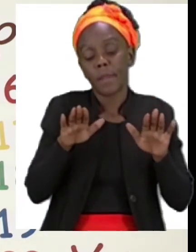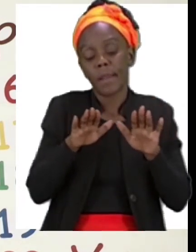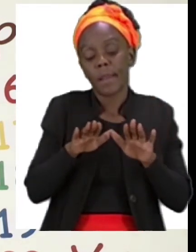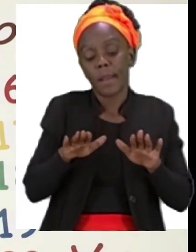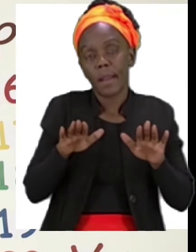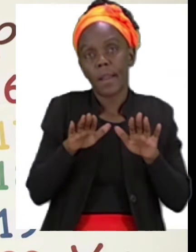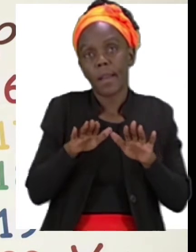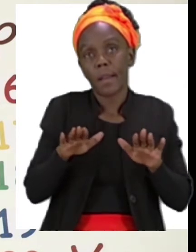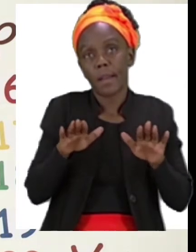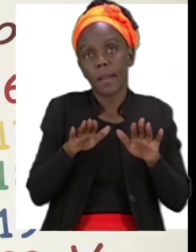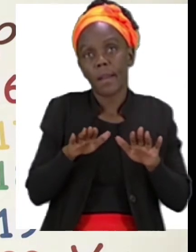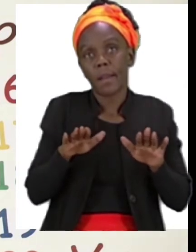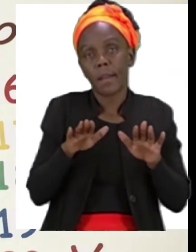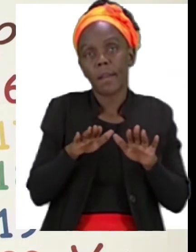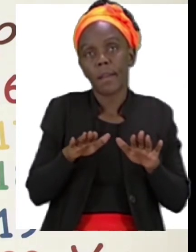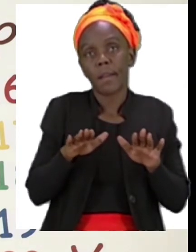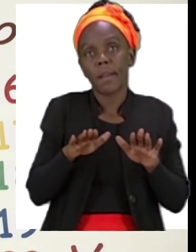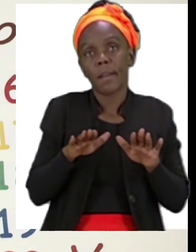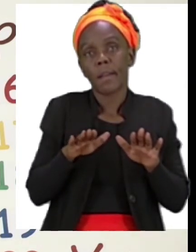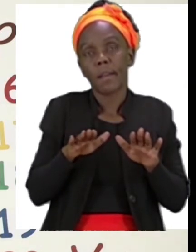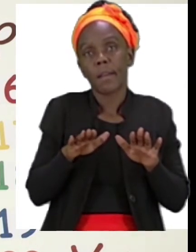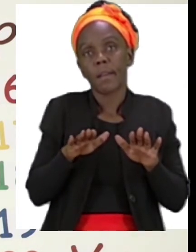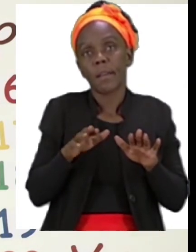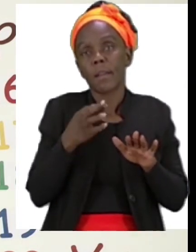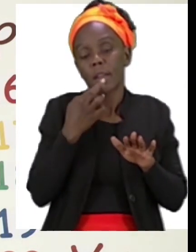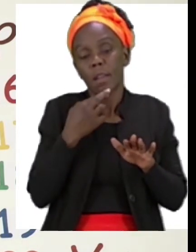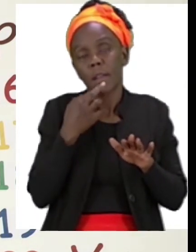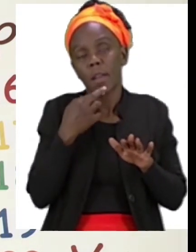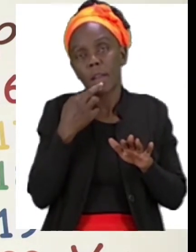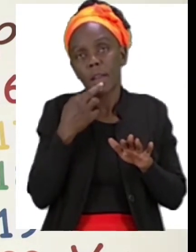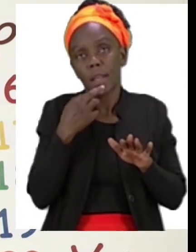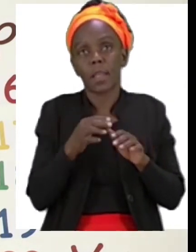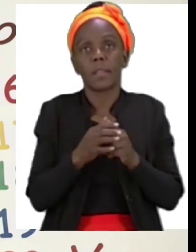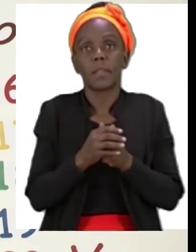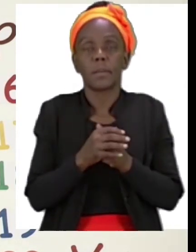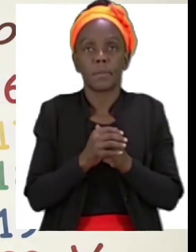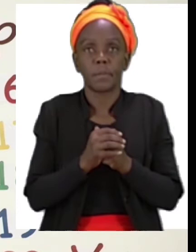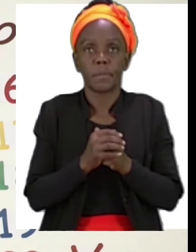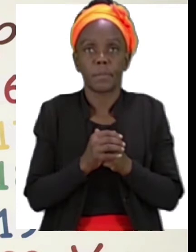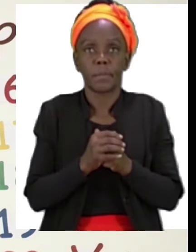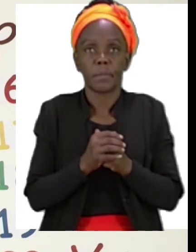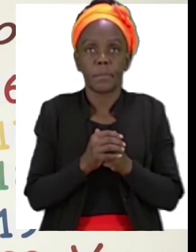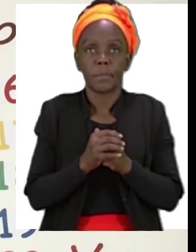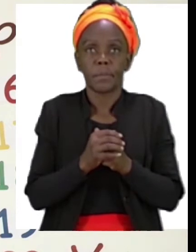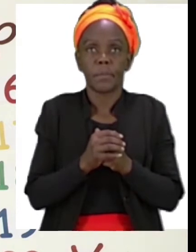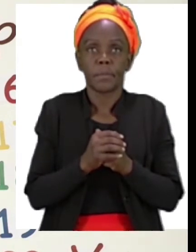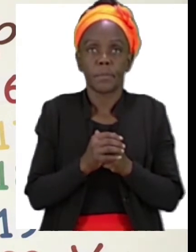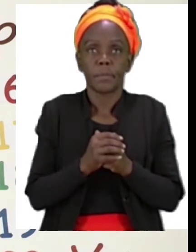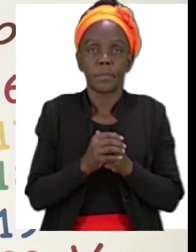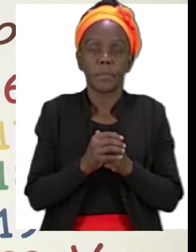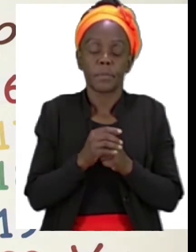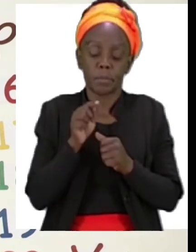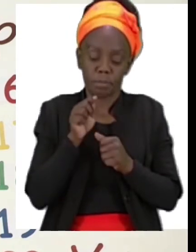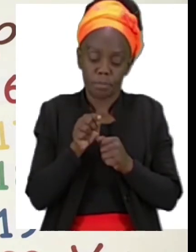I went to the second line and said, the color red. And now I have put my full